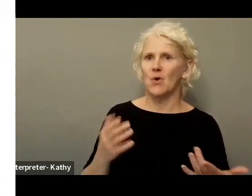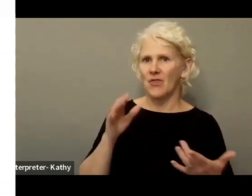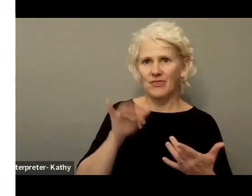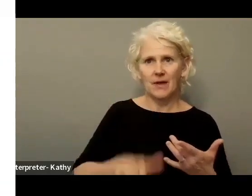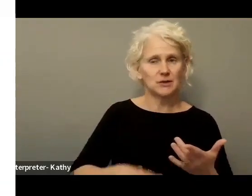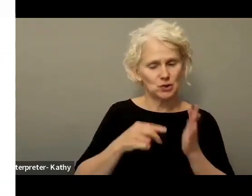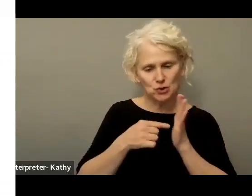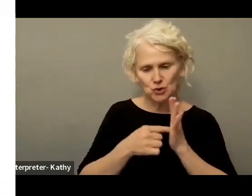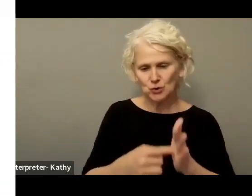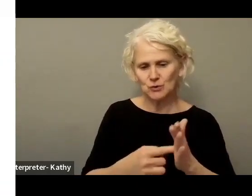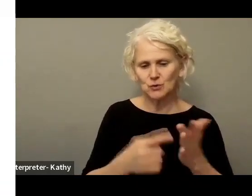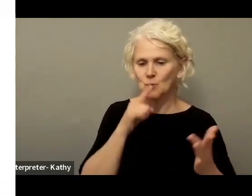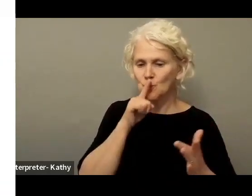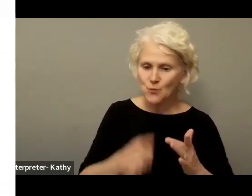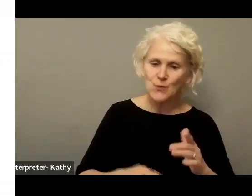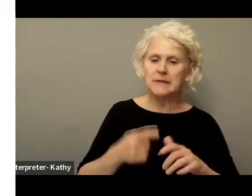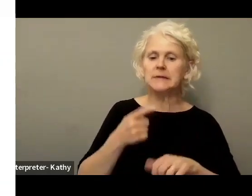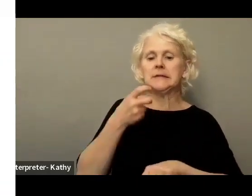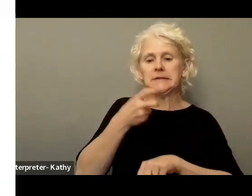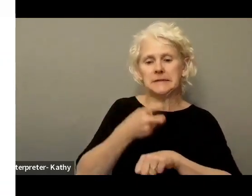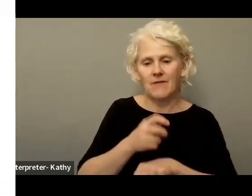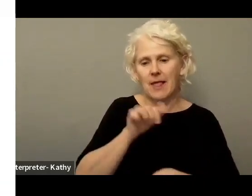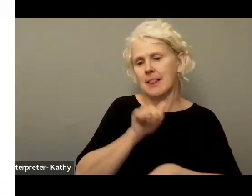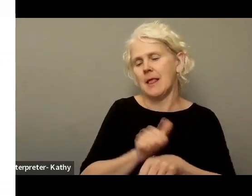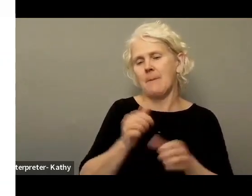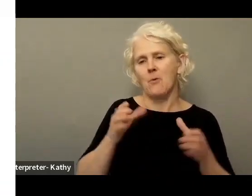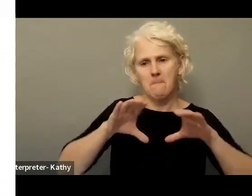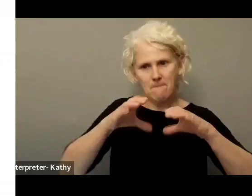labor market, and it's been here for a while.